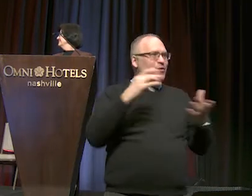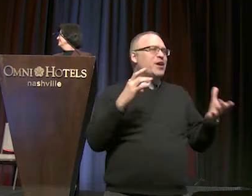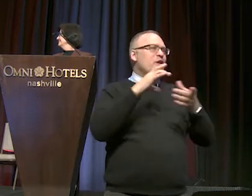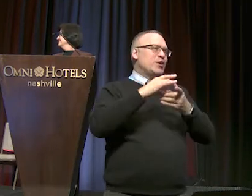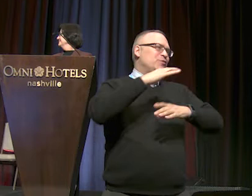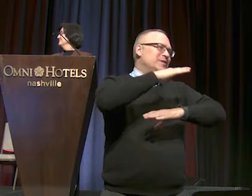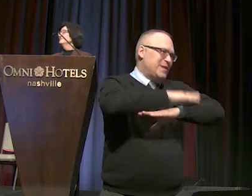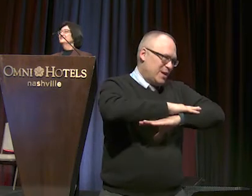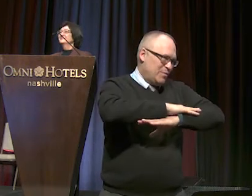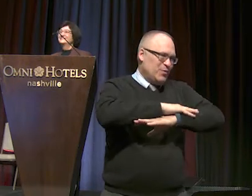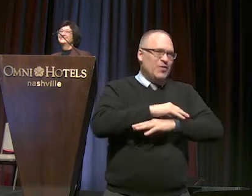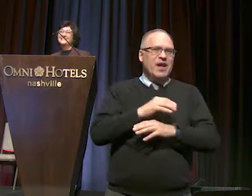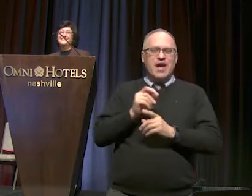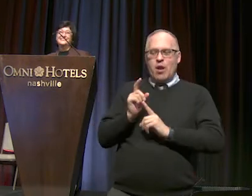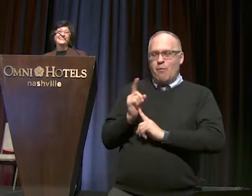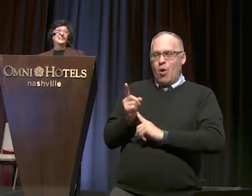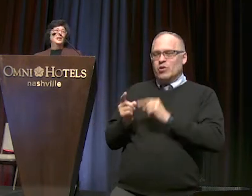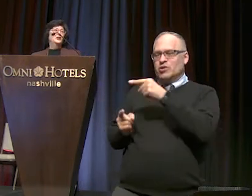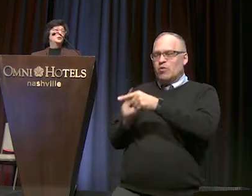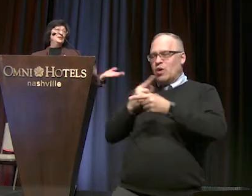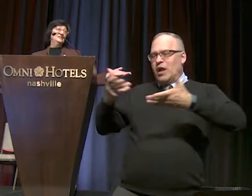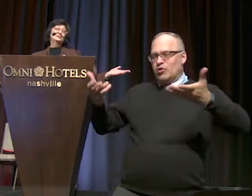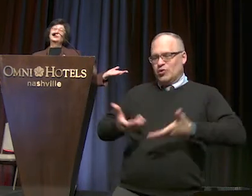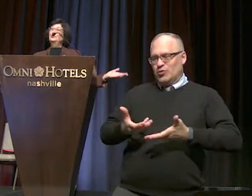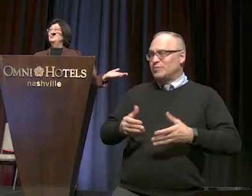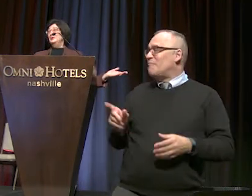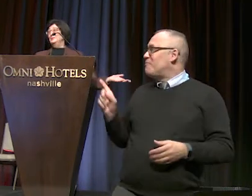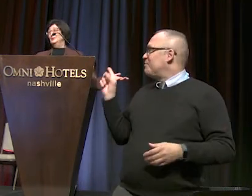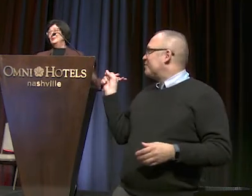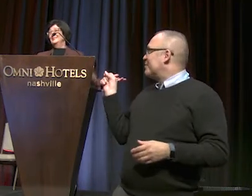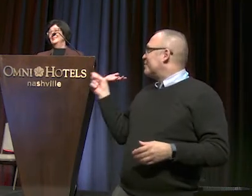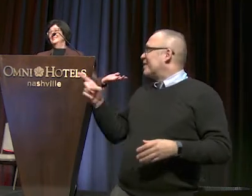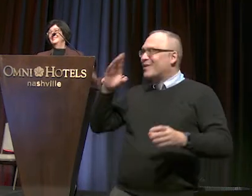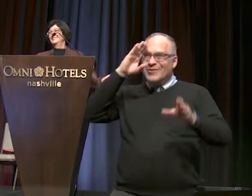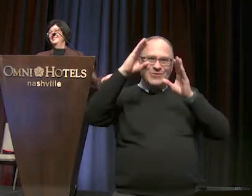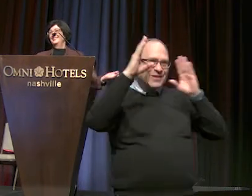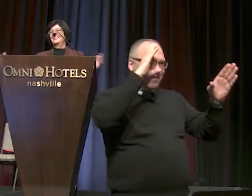allow her a moment to introduce herself. Greetings, good people.